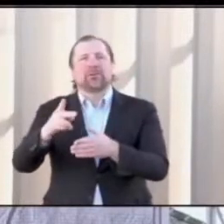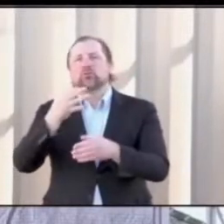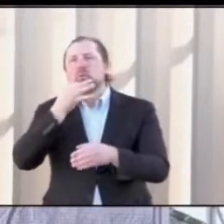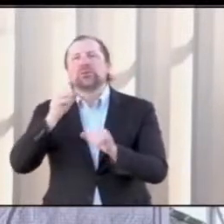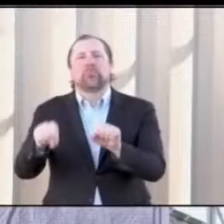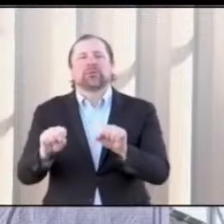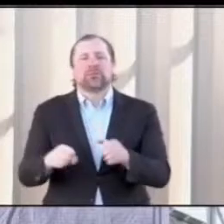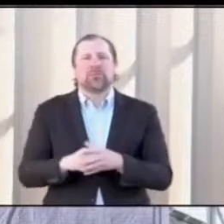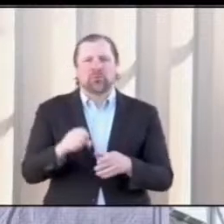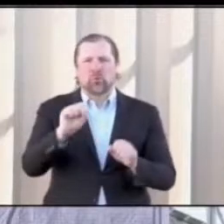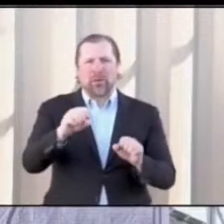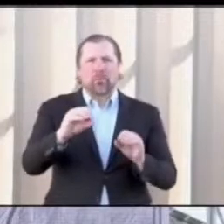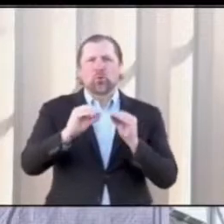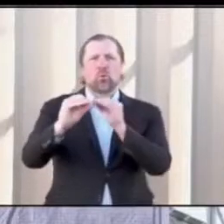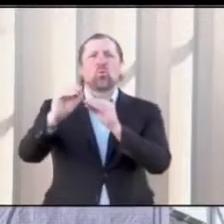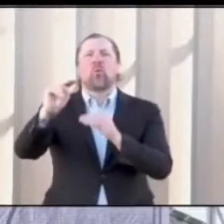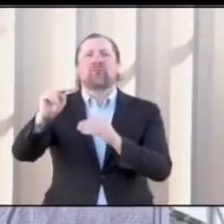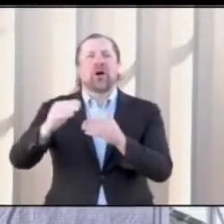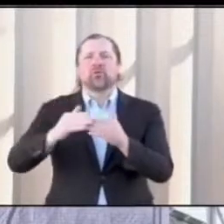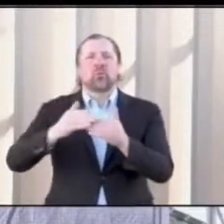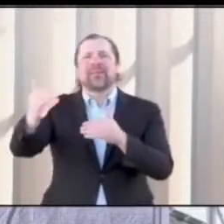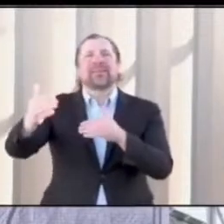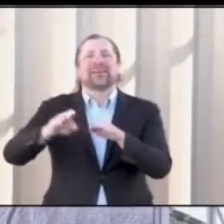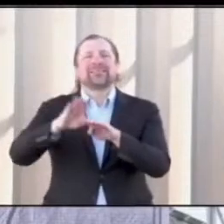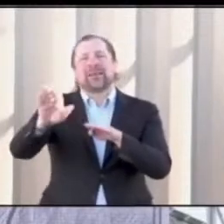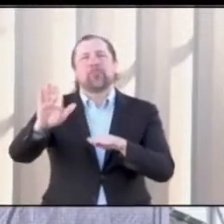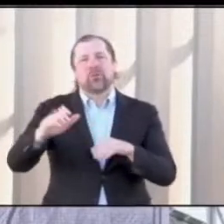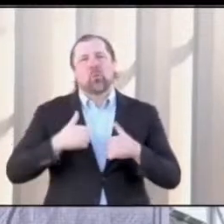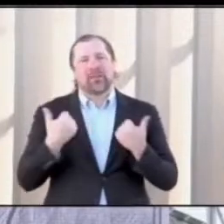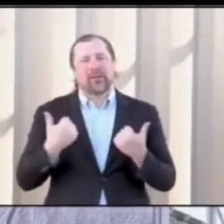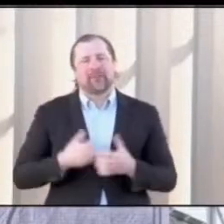as possible so you can move on to the next step in your life.